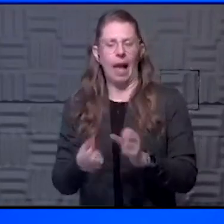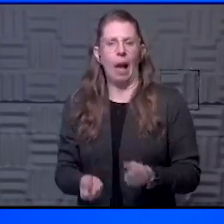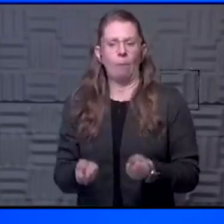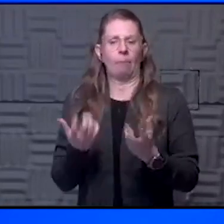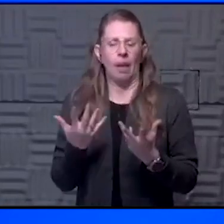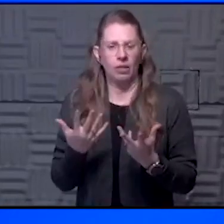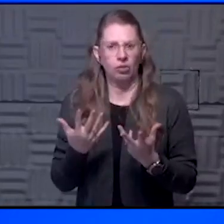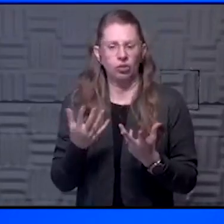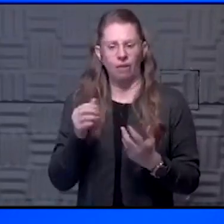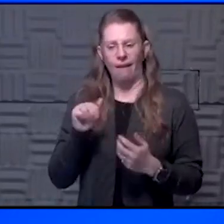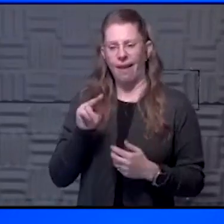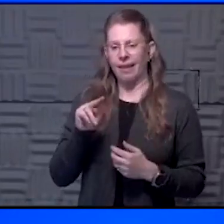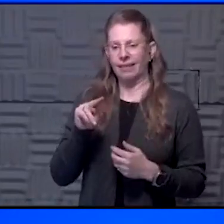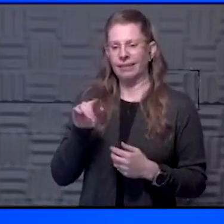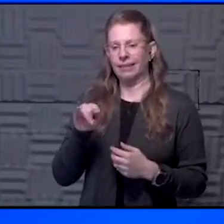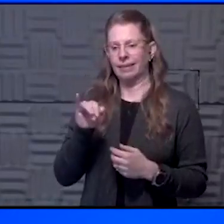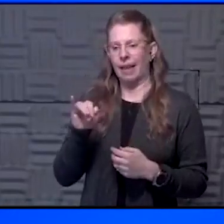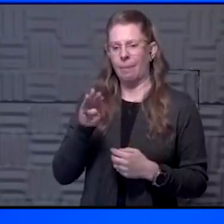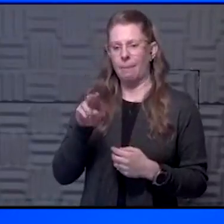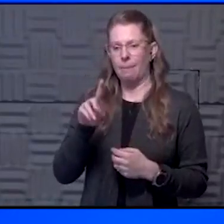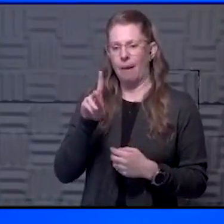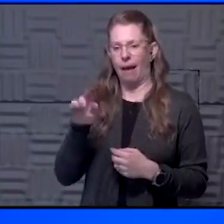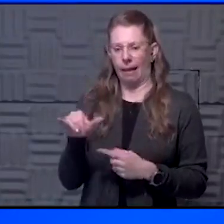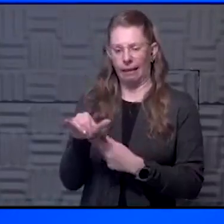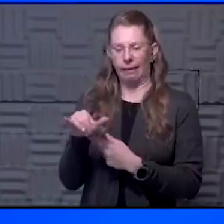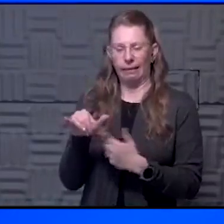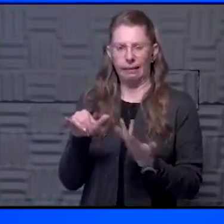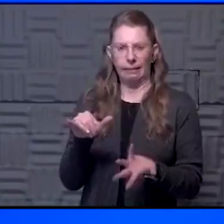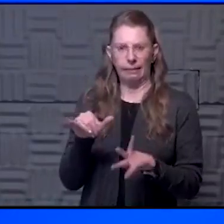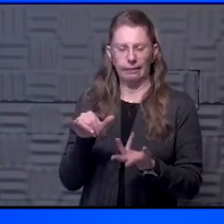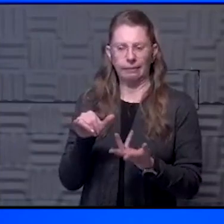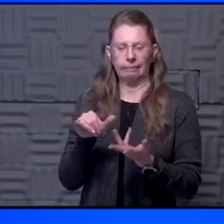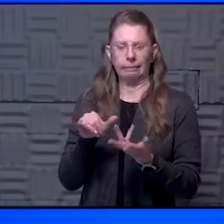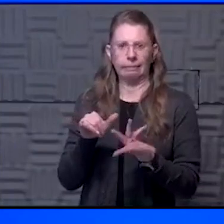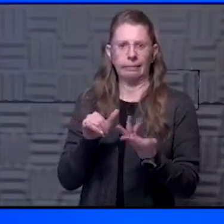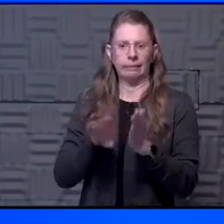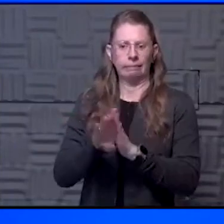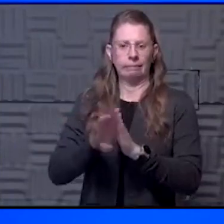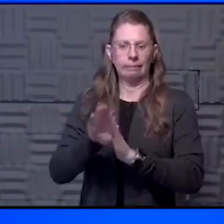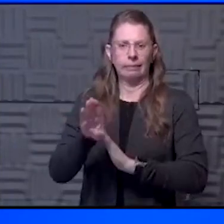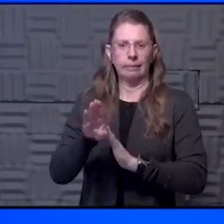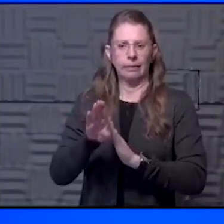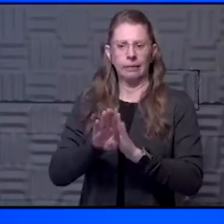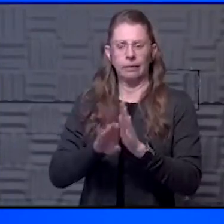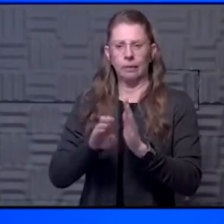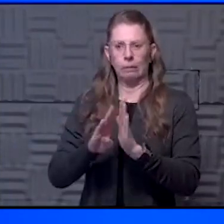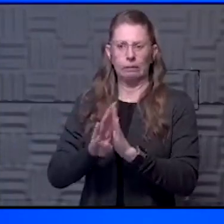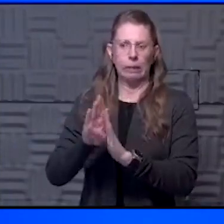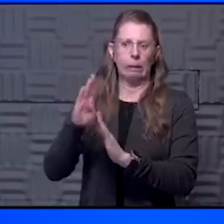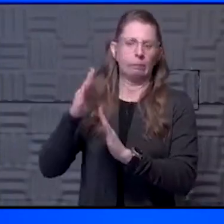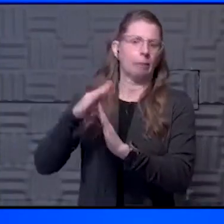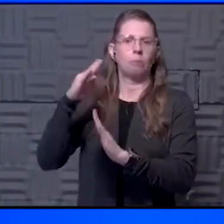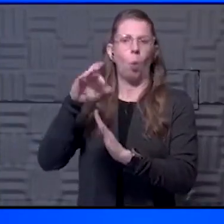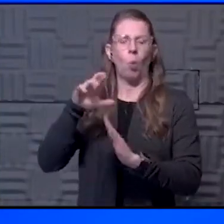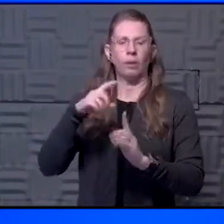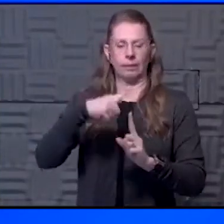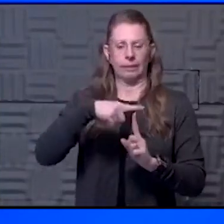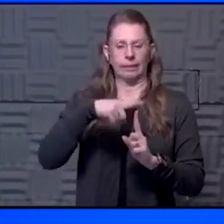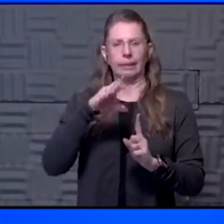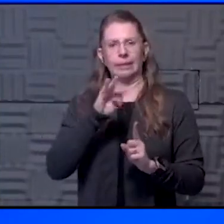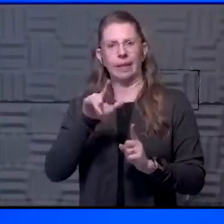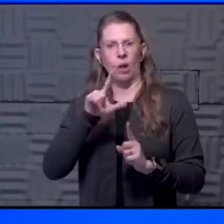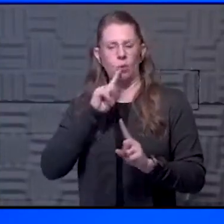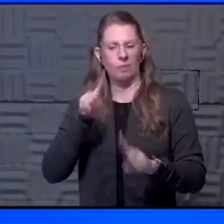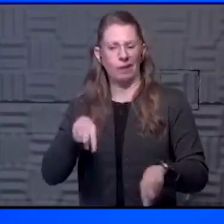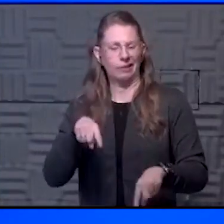of antibody you may ultimately get, the peak levels of that, or the amount of T-cell response.